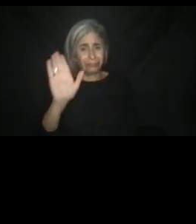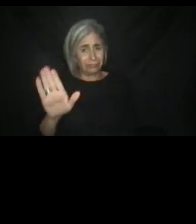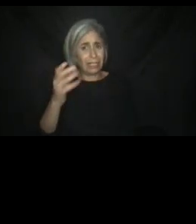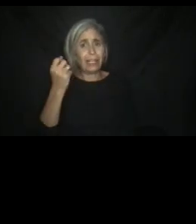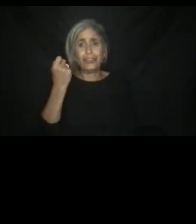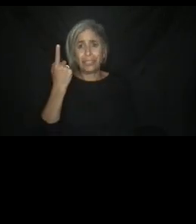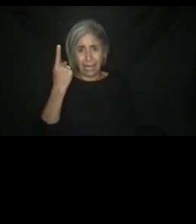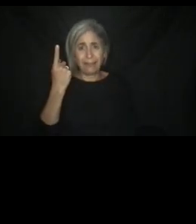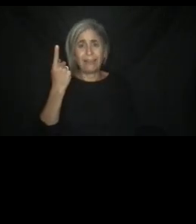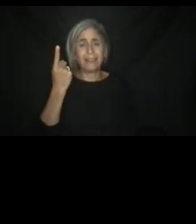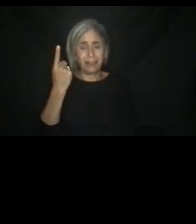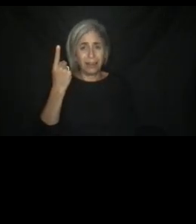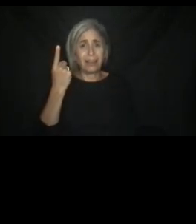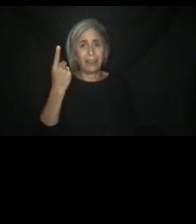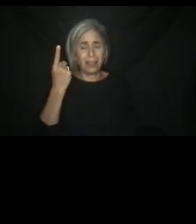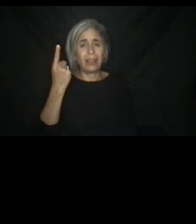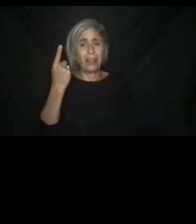can understand,